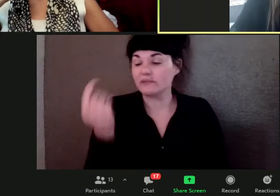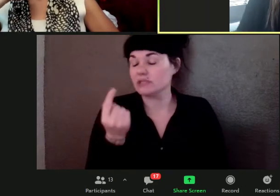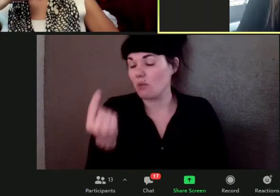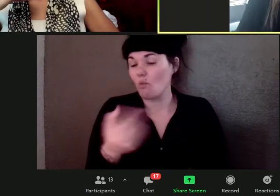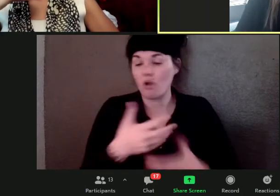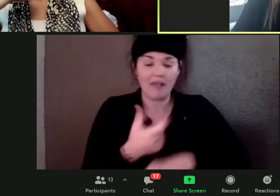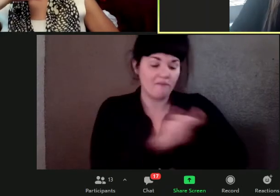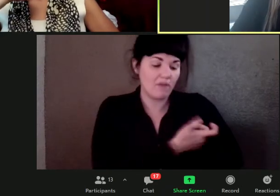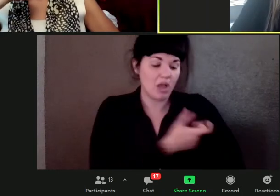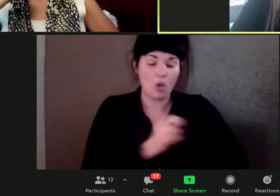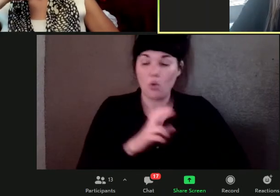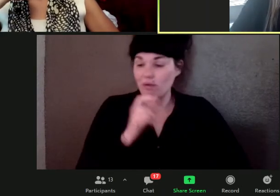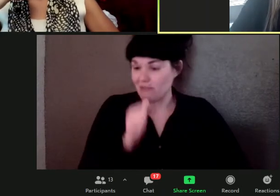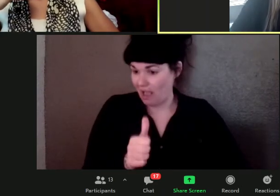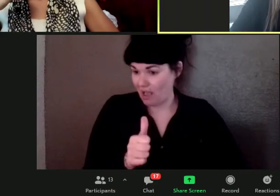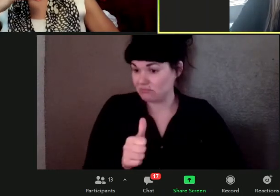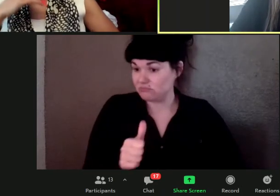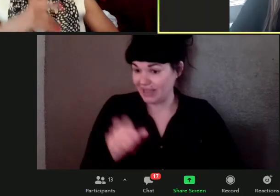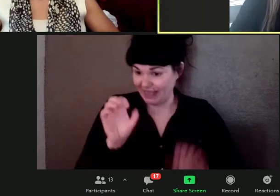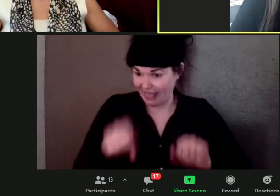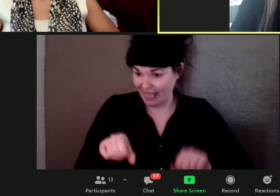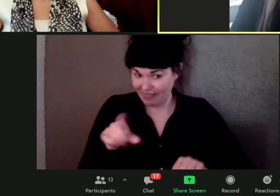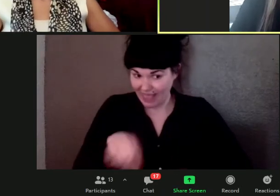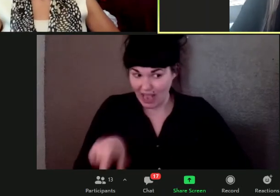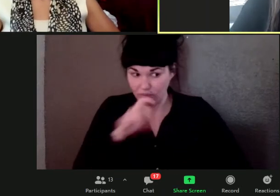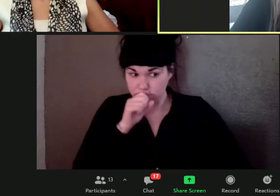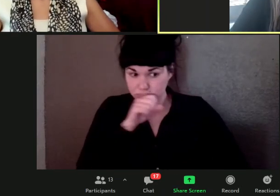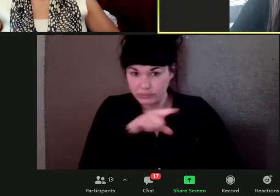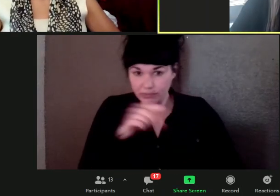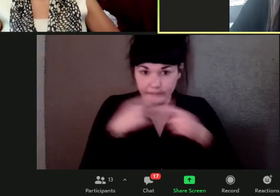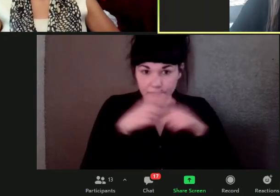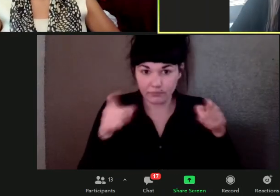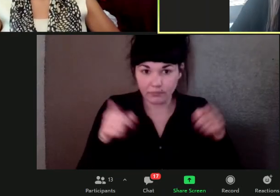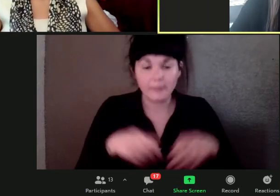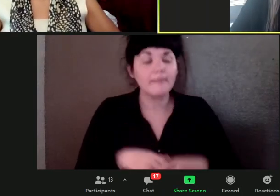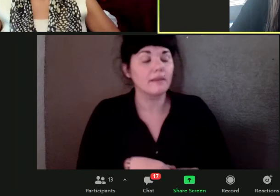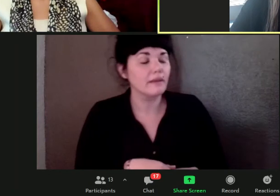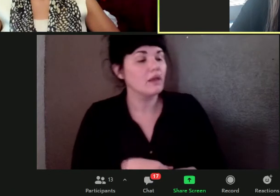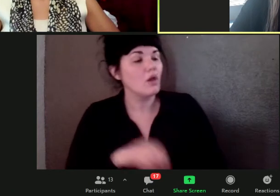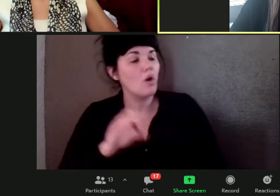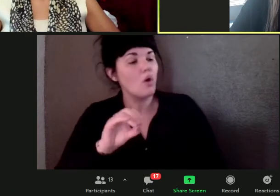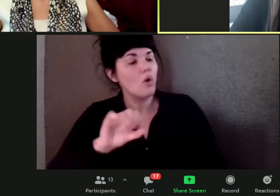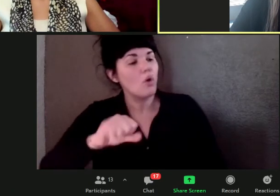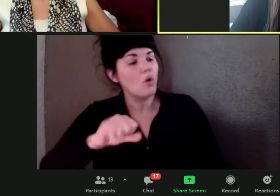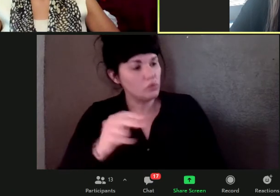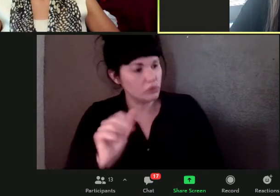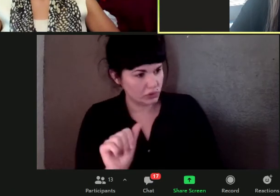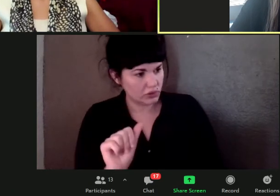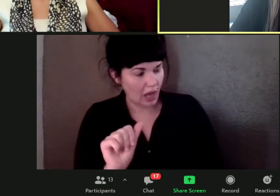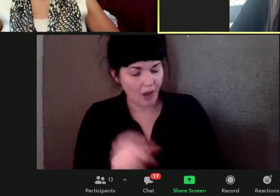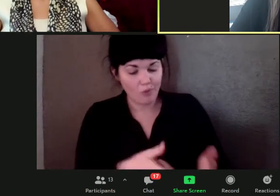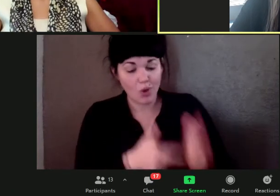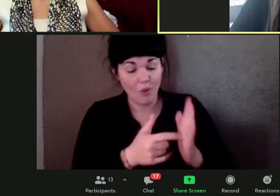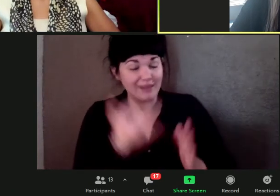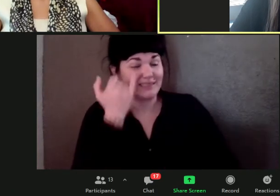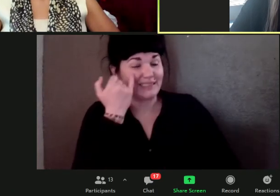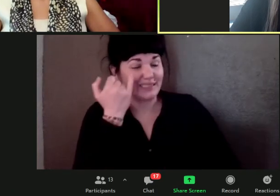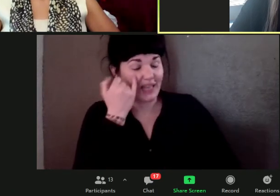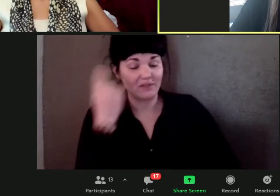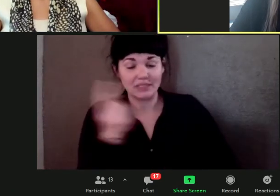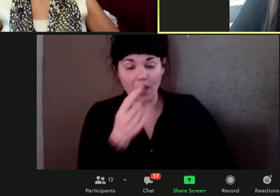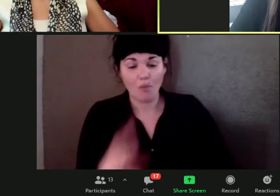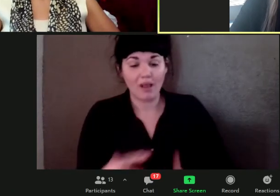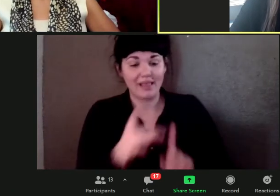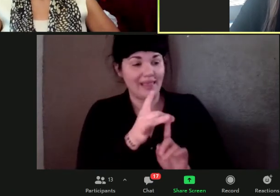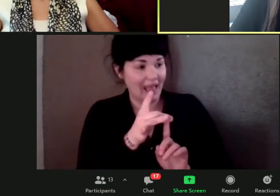that you have to indicate if there's any fatalities surrounding that, you know, an illness was occurred within the